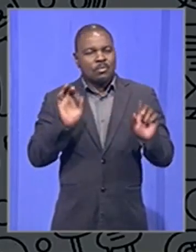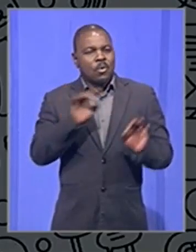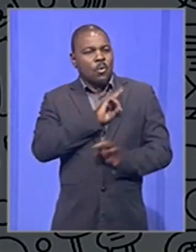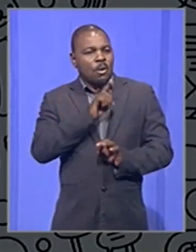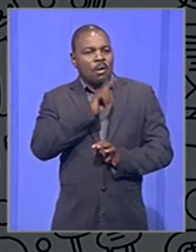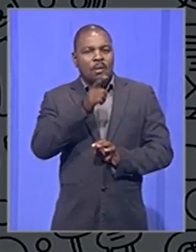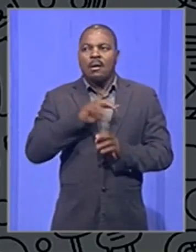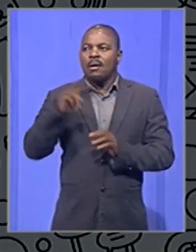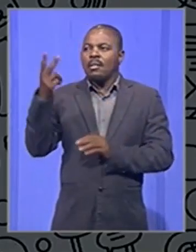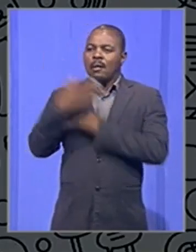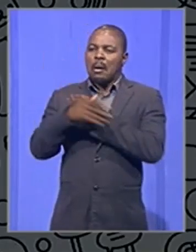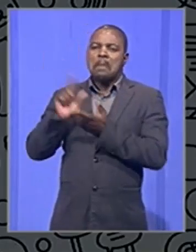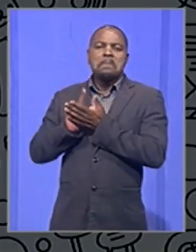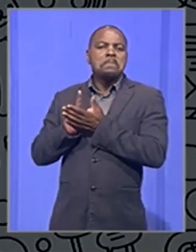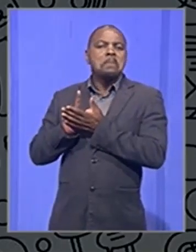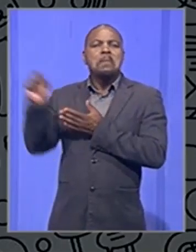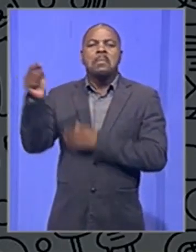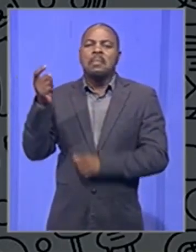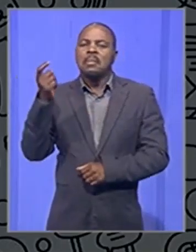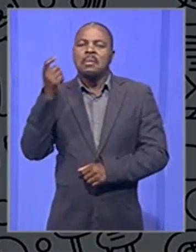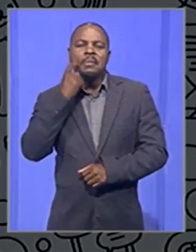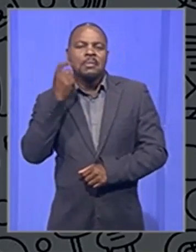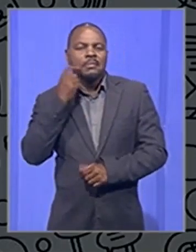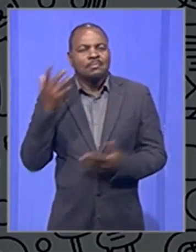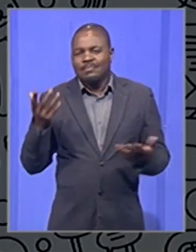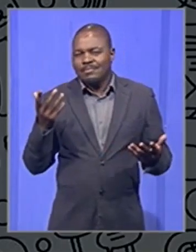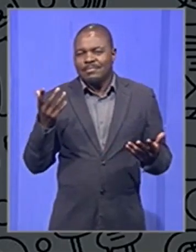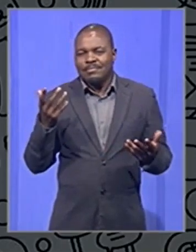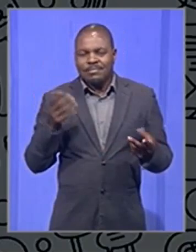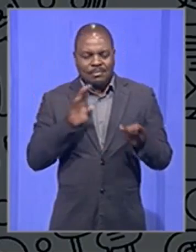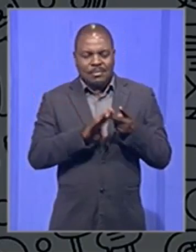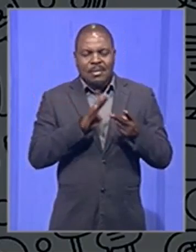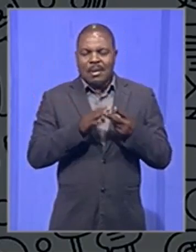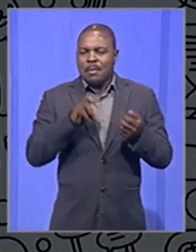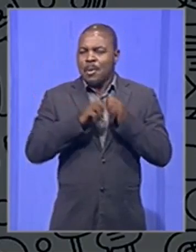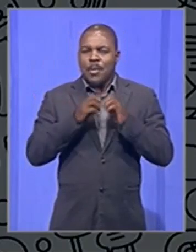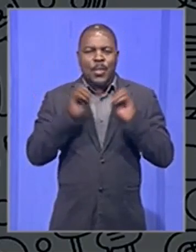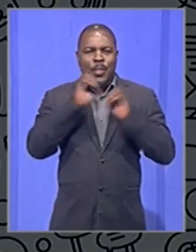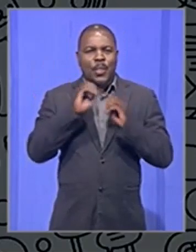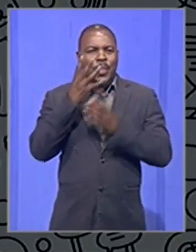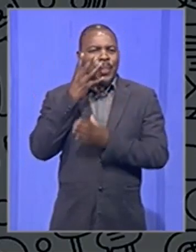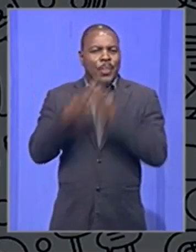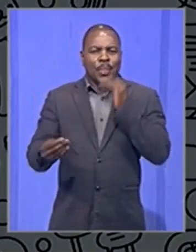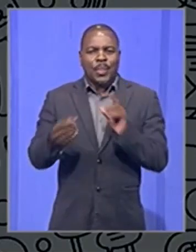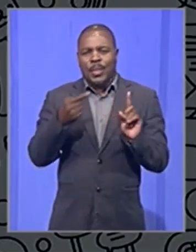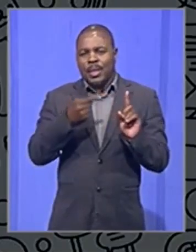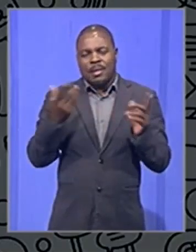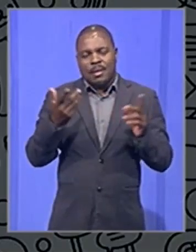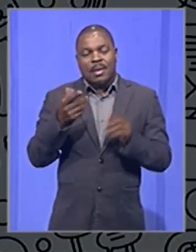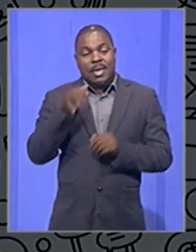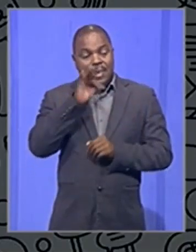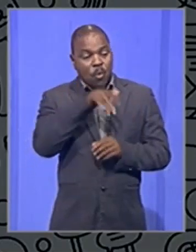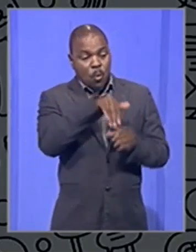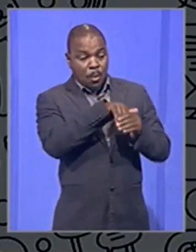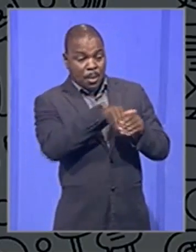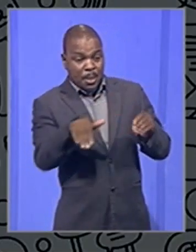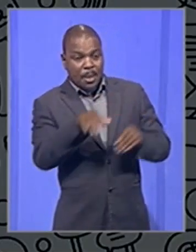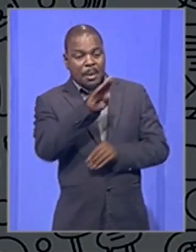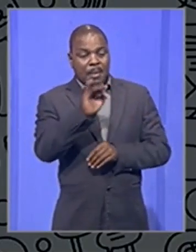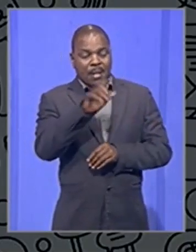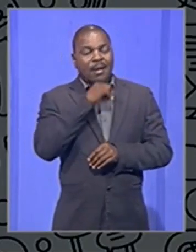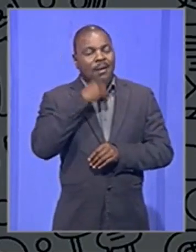tse dintse ka ntle ke ntho e bonolo ho yena o yetsa ntle le tshitiso ya letho jwale sena ho mo fa bail ke bona ka